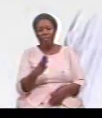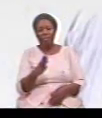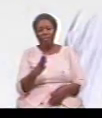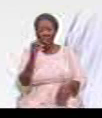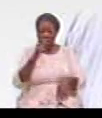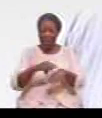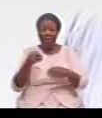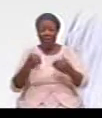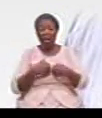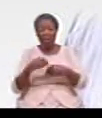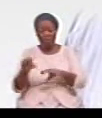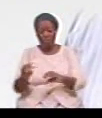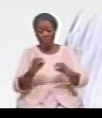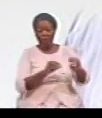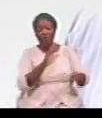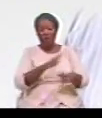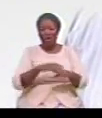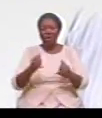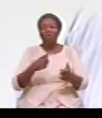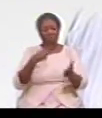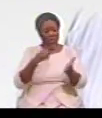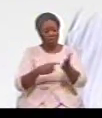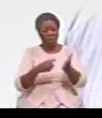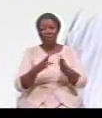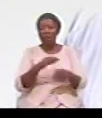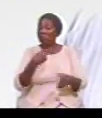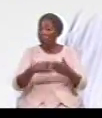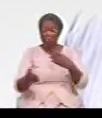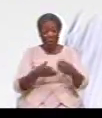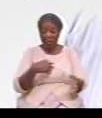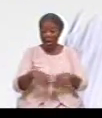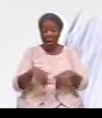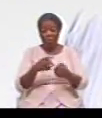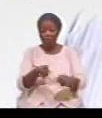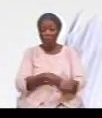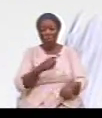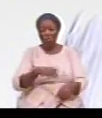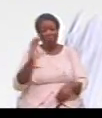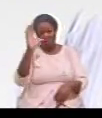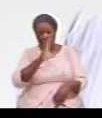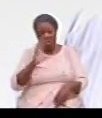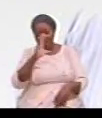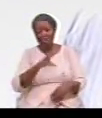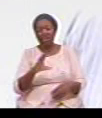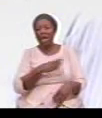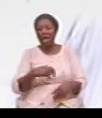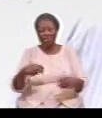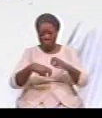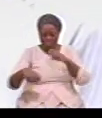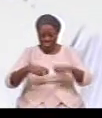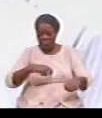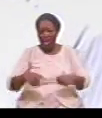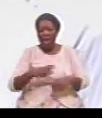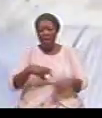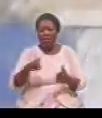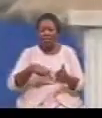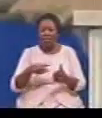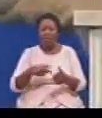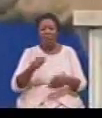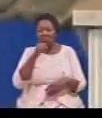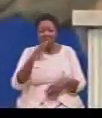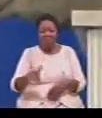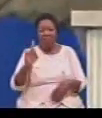moved. And now, greater. Check up. No matter how long you search and read, you will not find